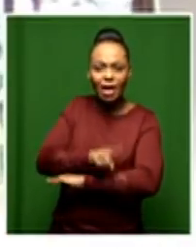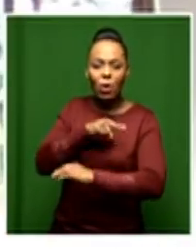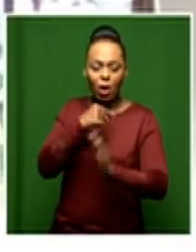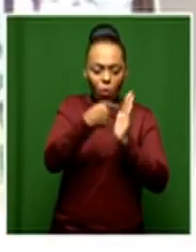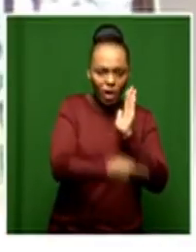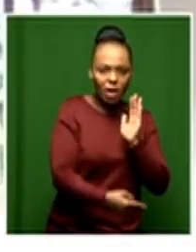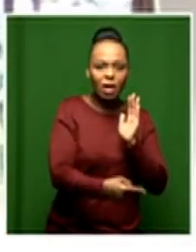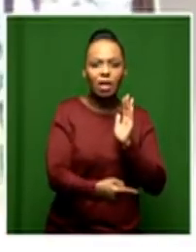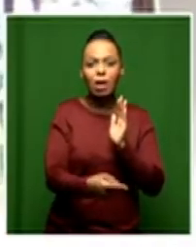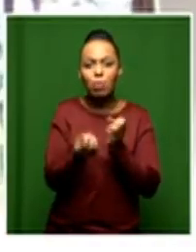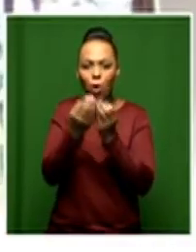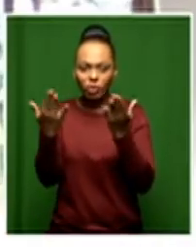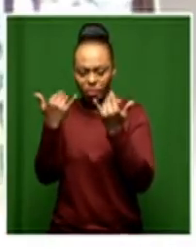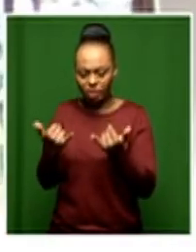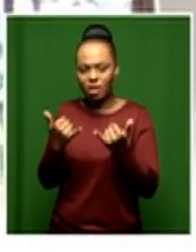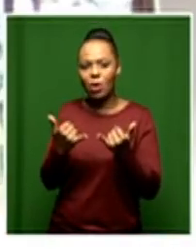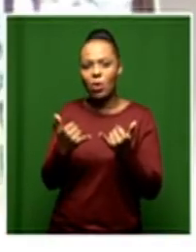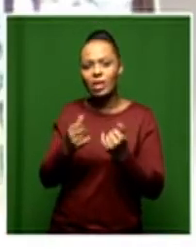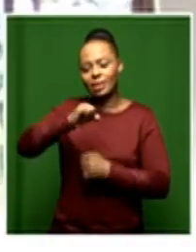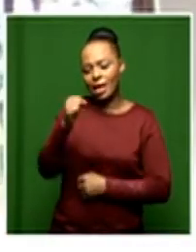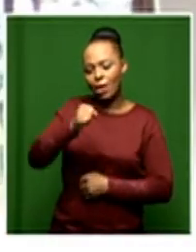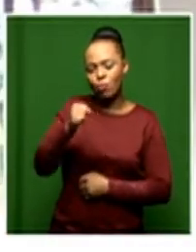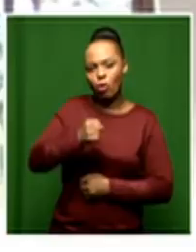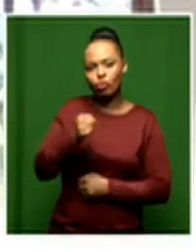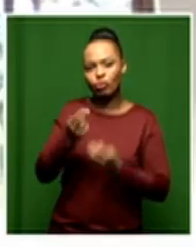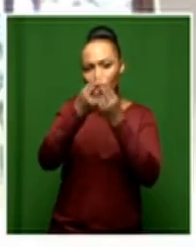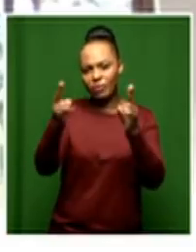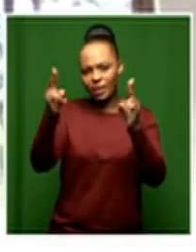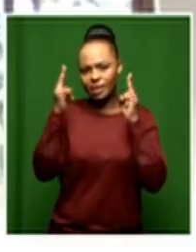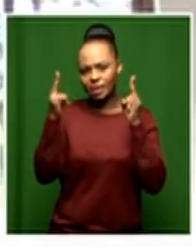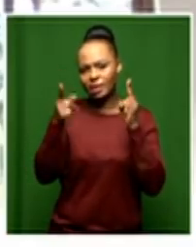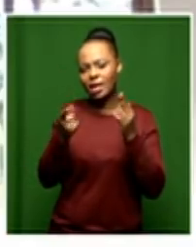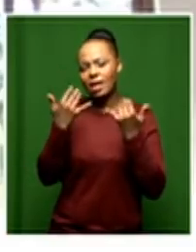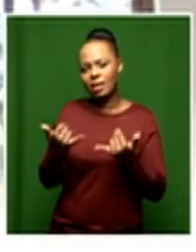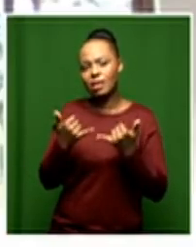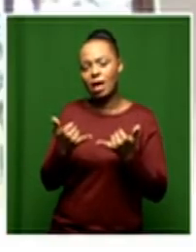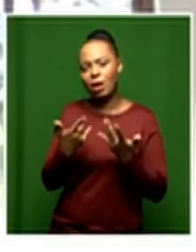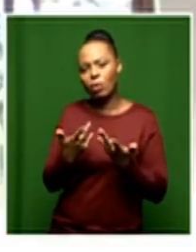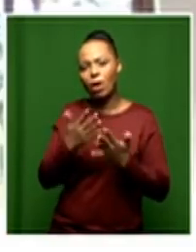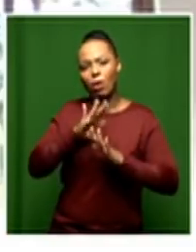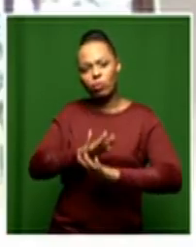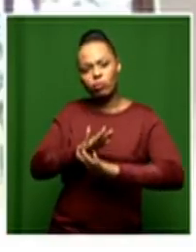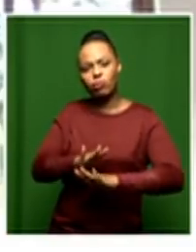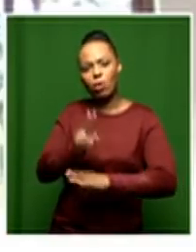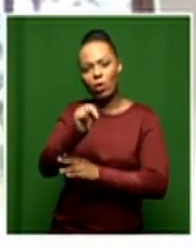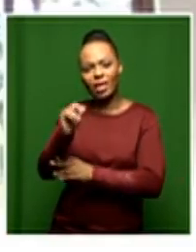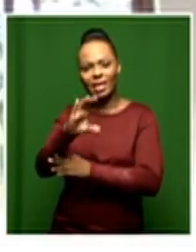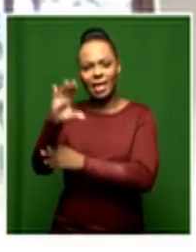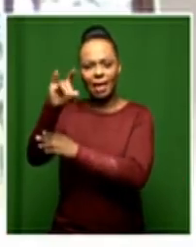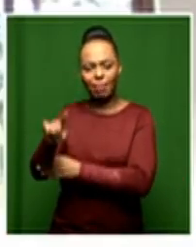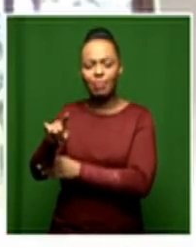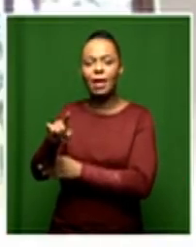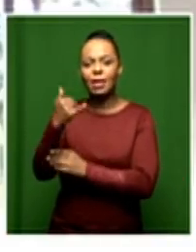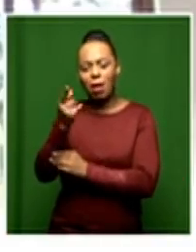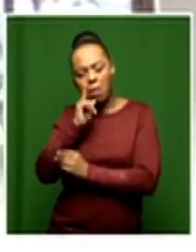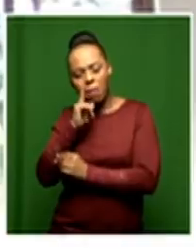received a lot of samples, both us and the Stellenbosch University, of some very large outbreaks in the Northern Cape. And we are quick sequencing